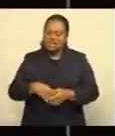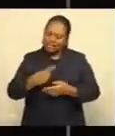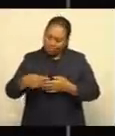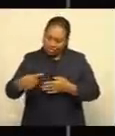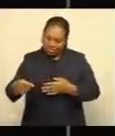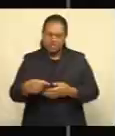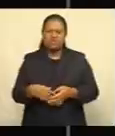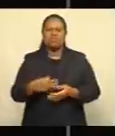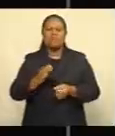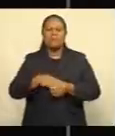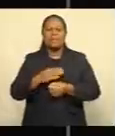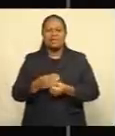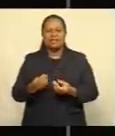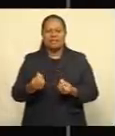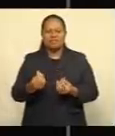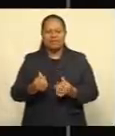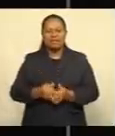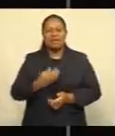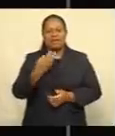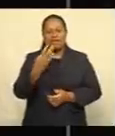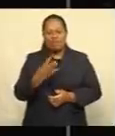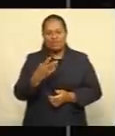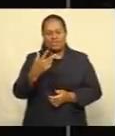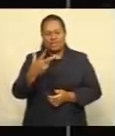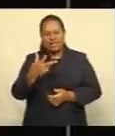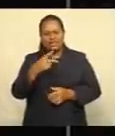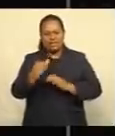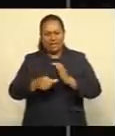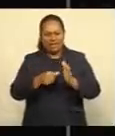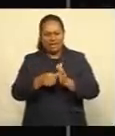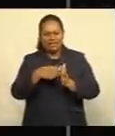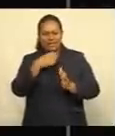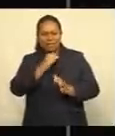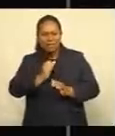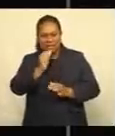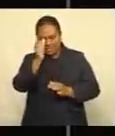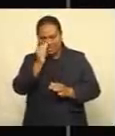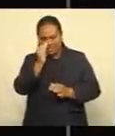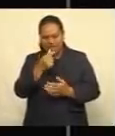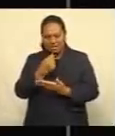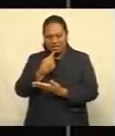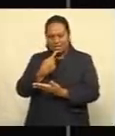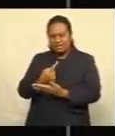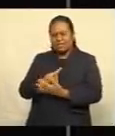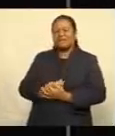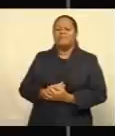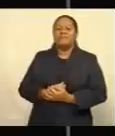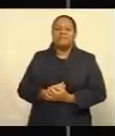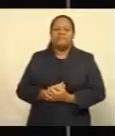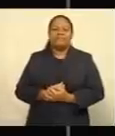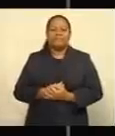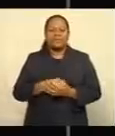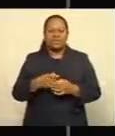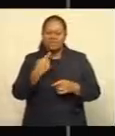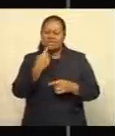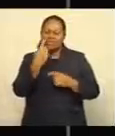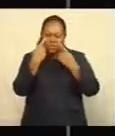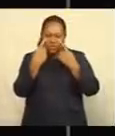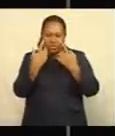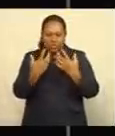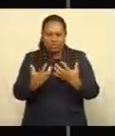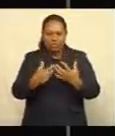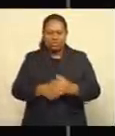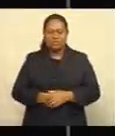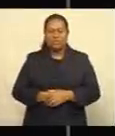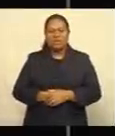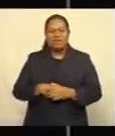income. 48-year-old Kamlesh Chand says with no tourists coming to our shores, their handicraft sales declined significantly. Chand, who